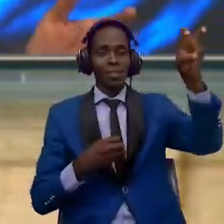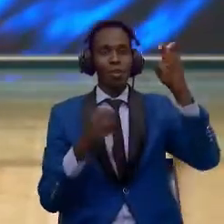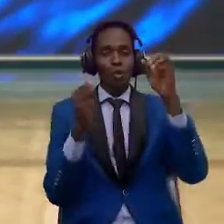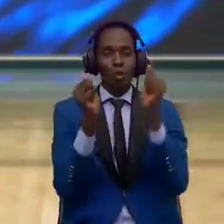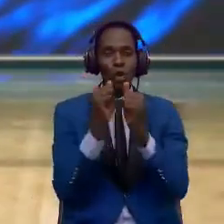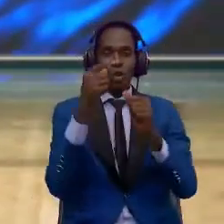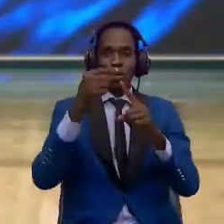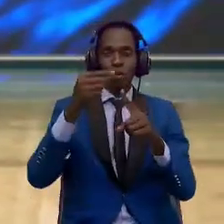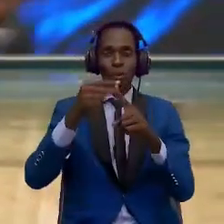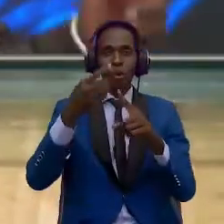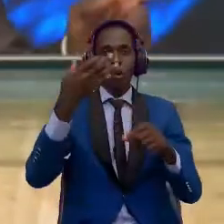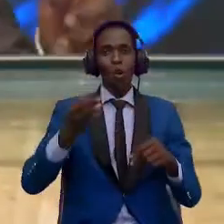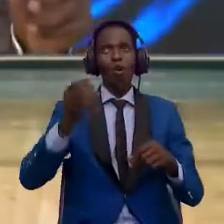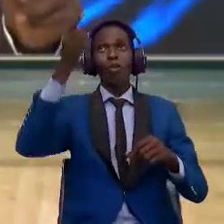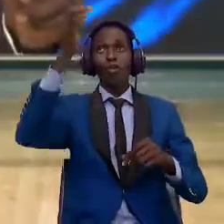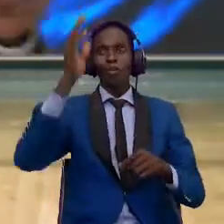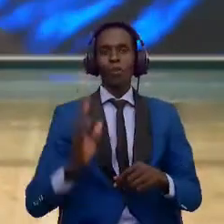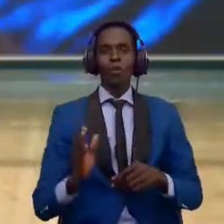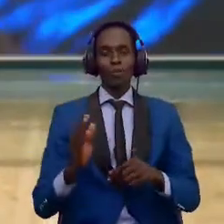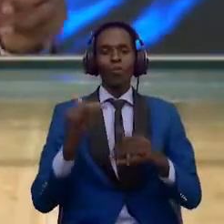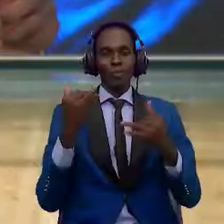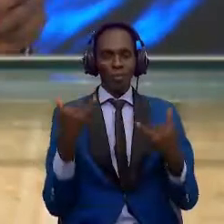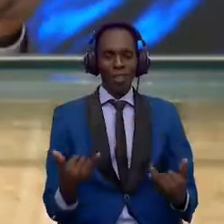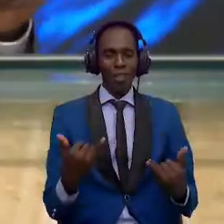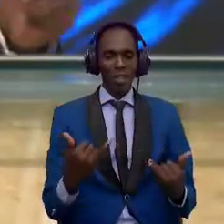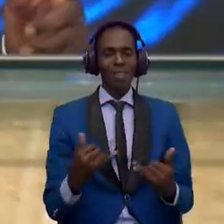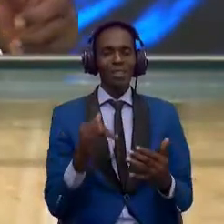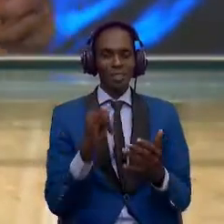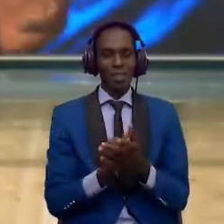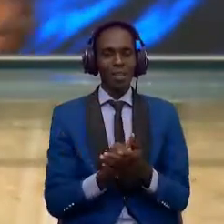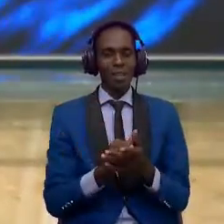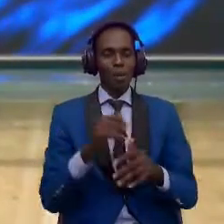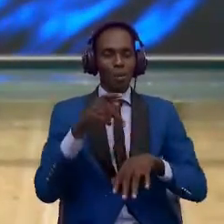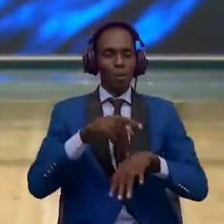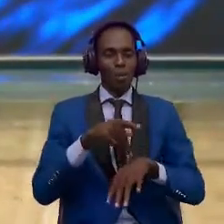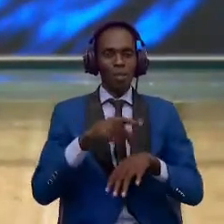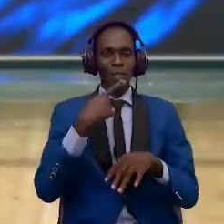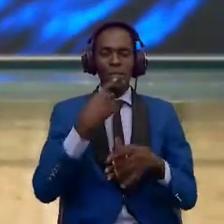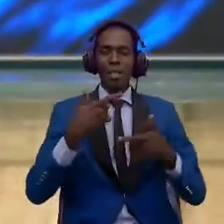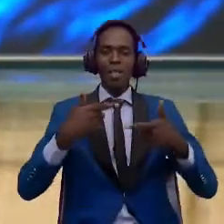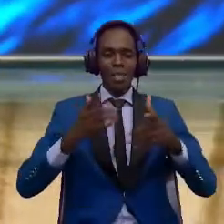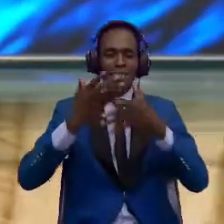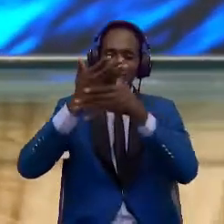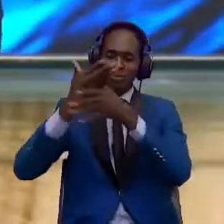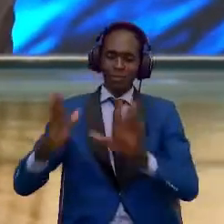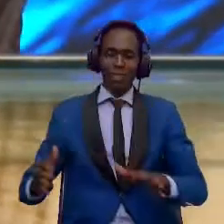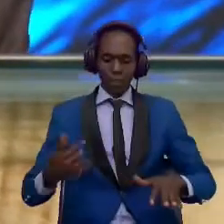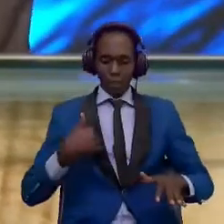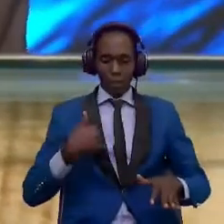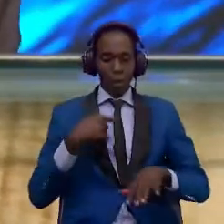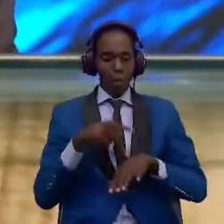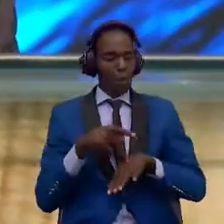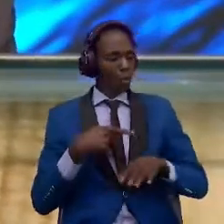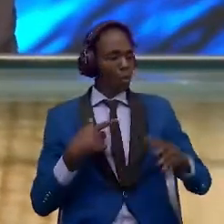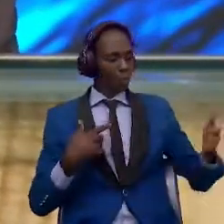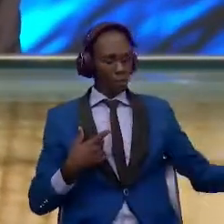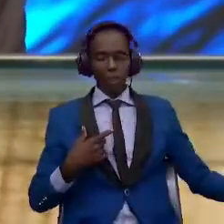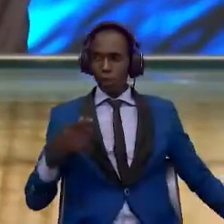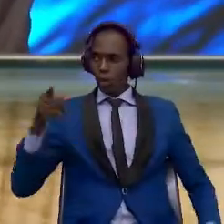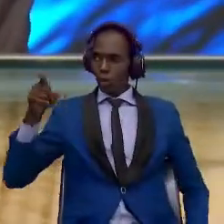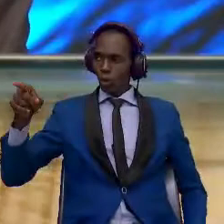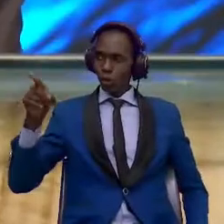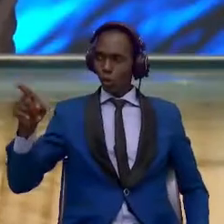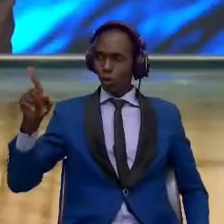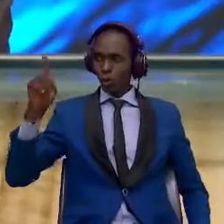could say, now let's divide the work into two. I'm here now, you go to Philippi.